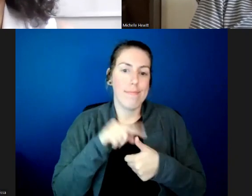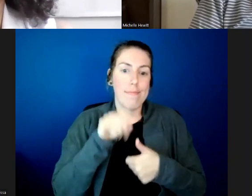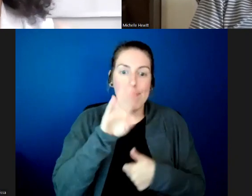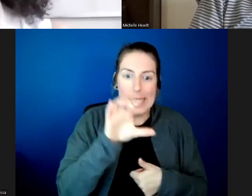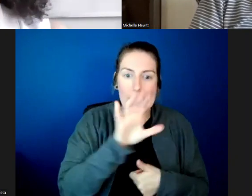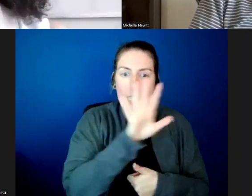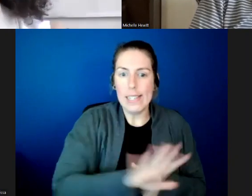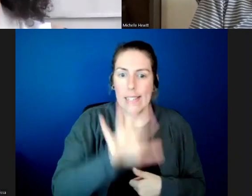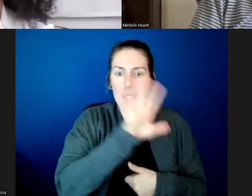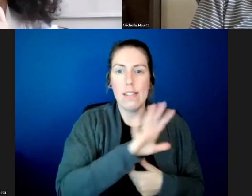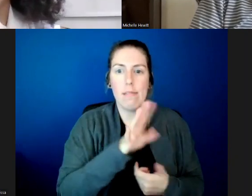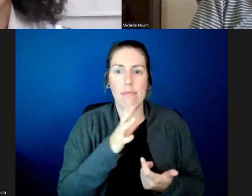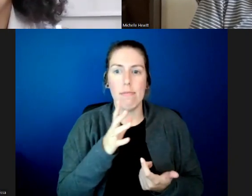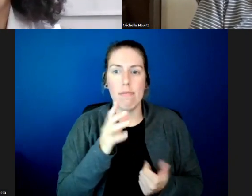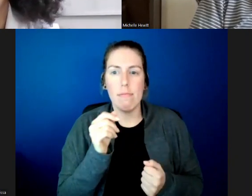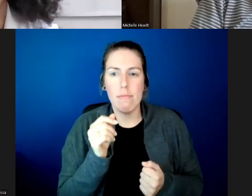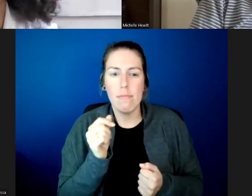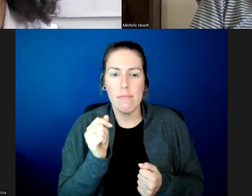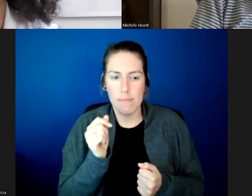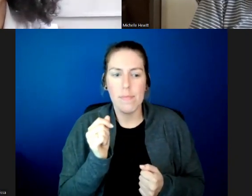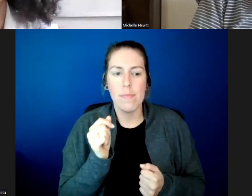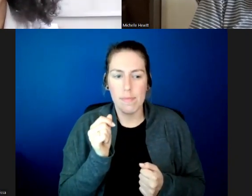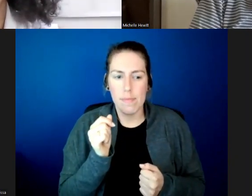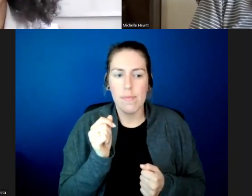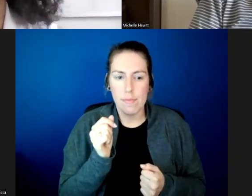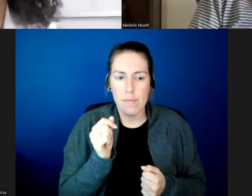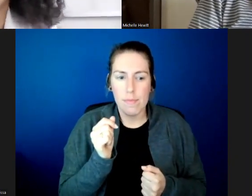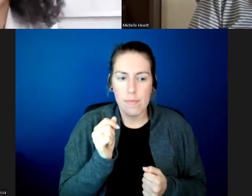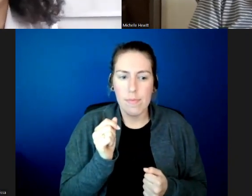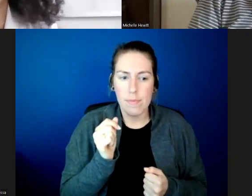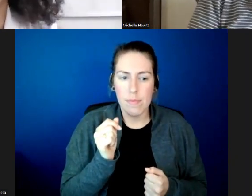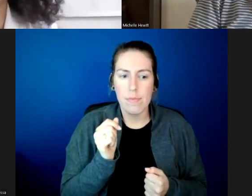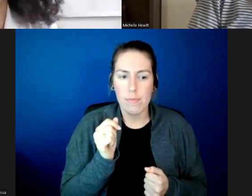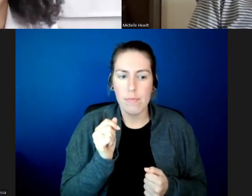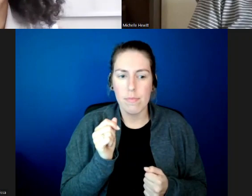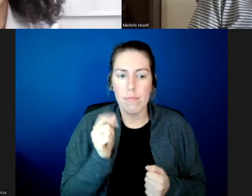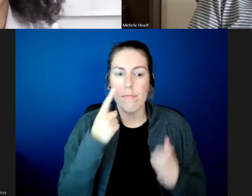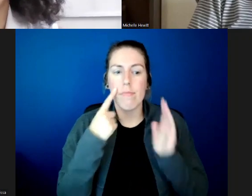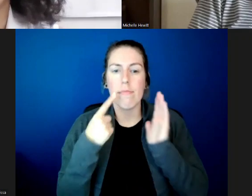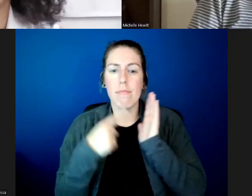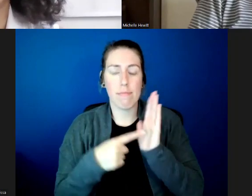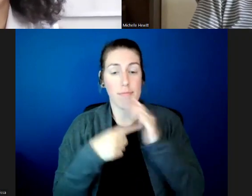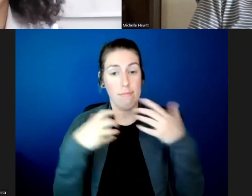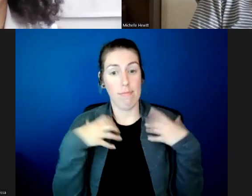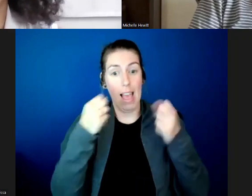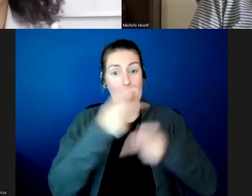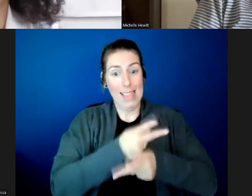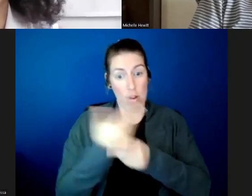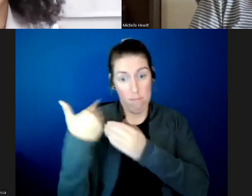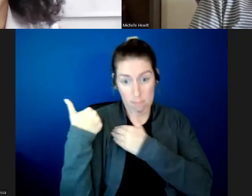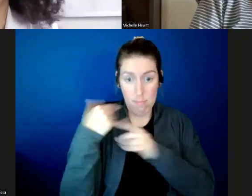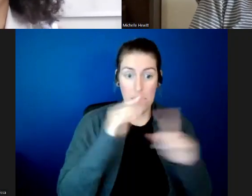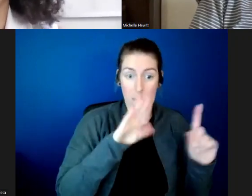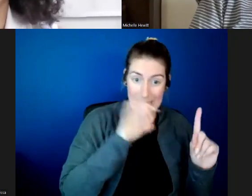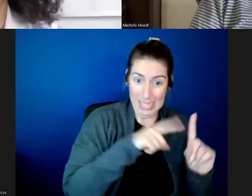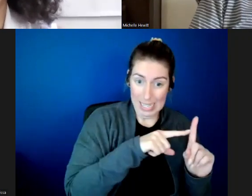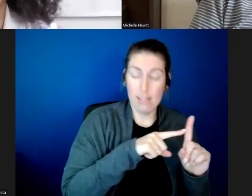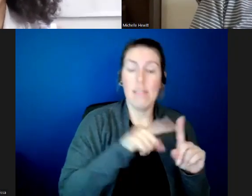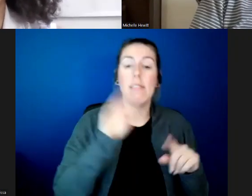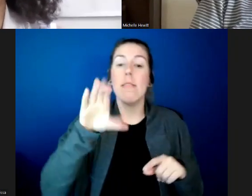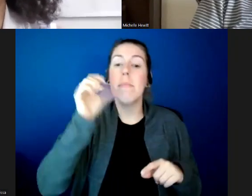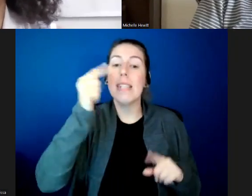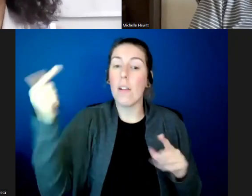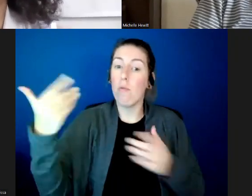of federalism, like that's where like healthcare, it's up to BC, or like the services that the BC government